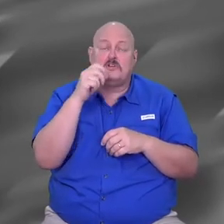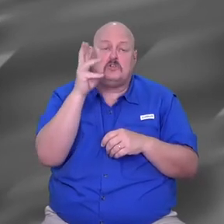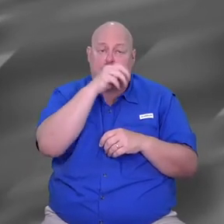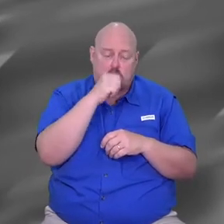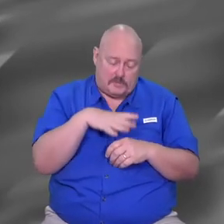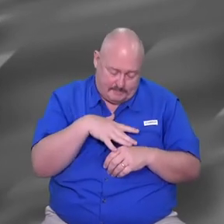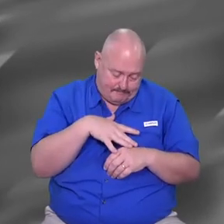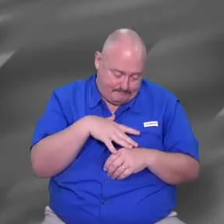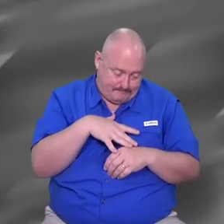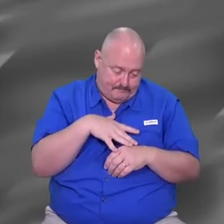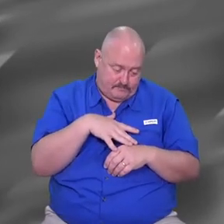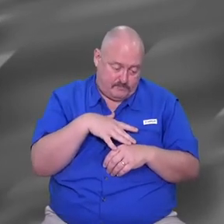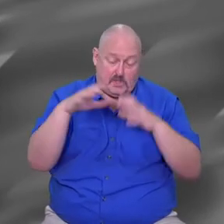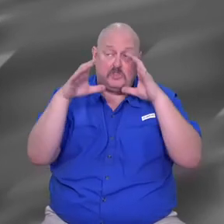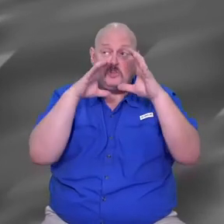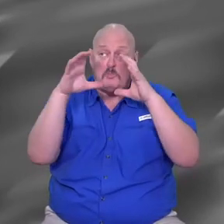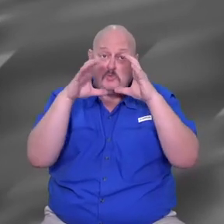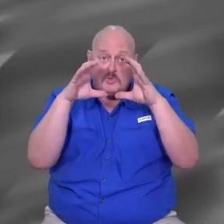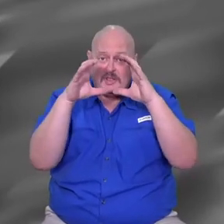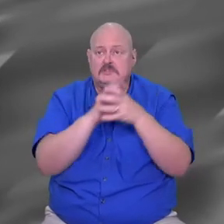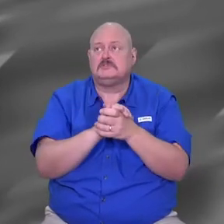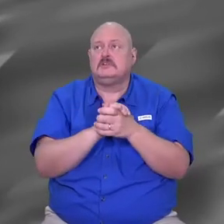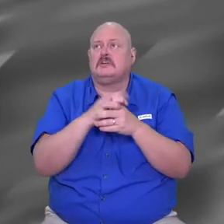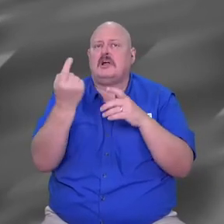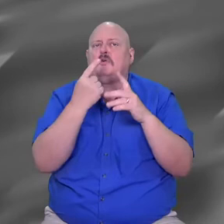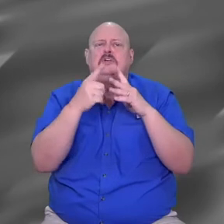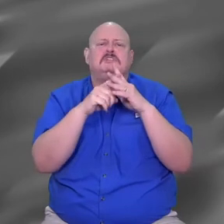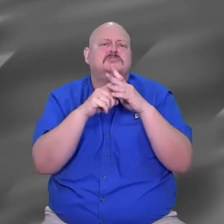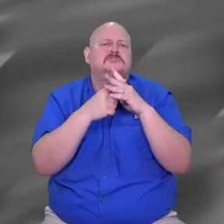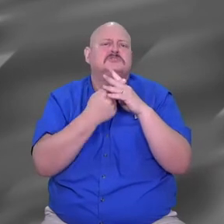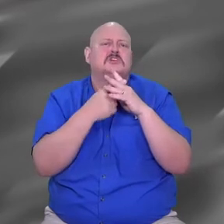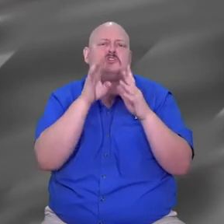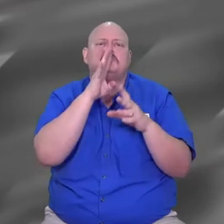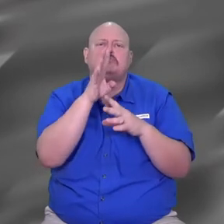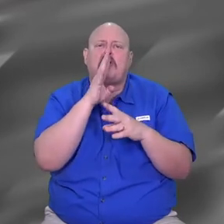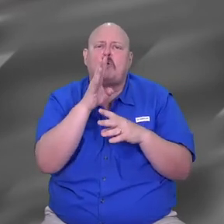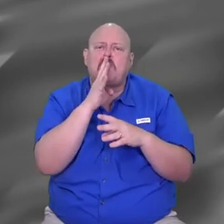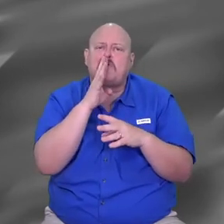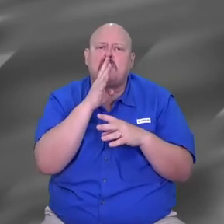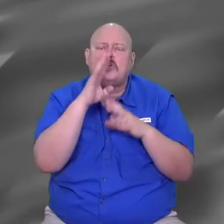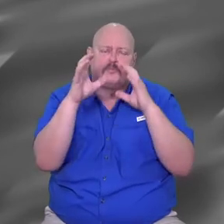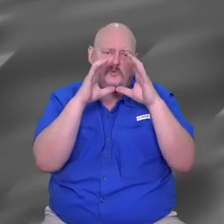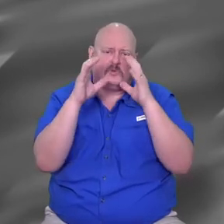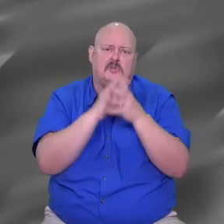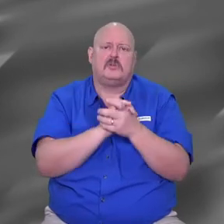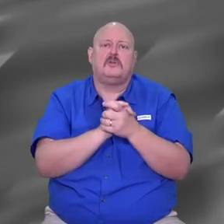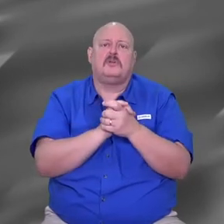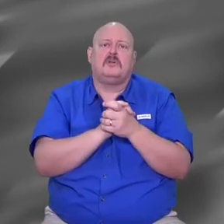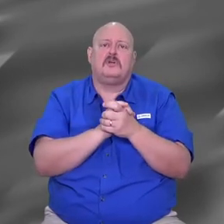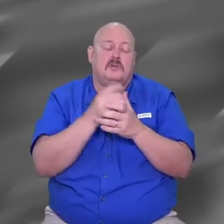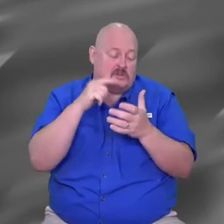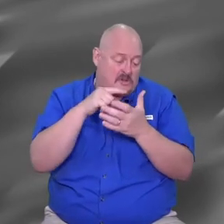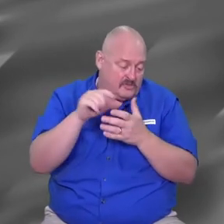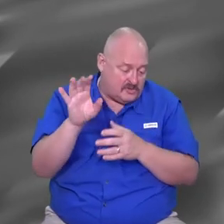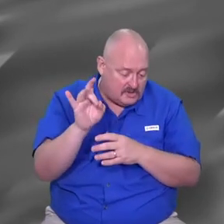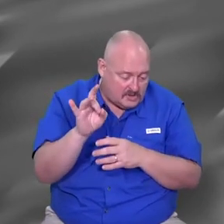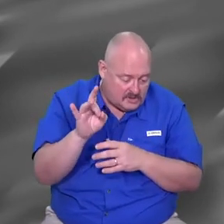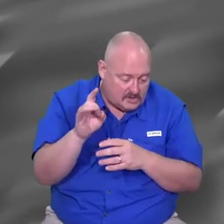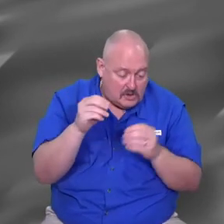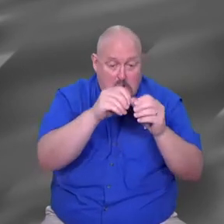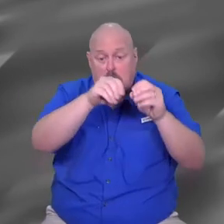this strange woman. They drop this communication. It always starts with the talking. It always starts with the communication. Notice what it says in verse 8,